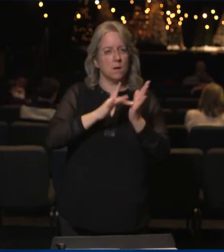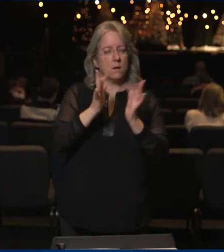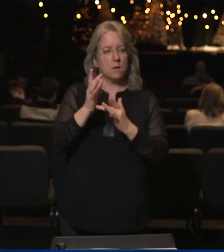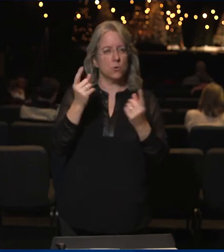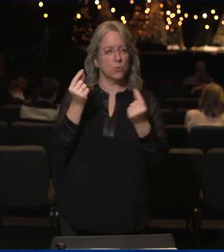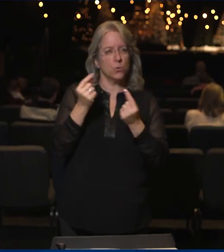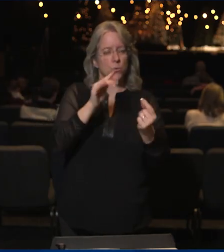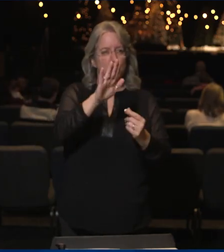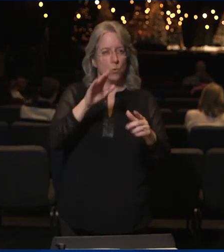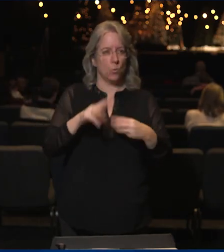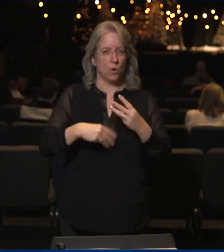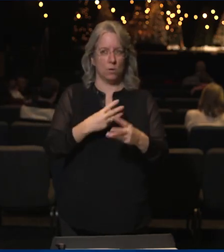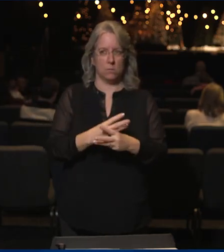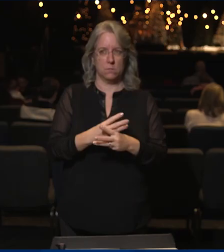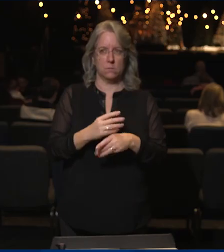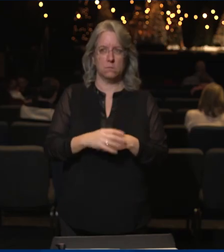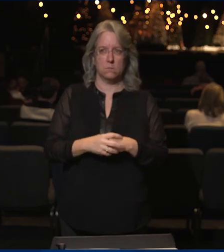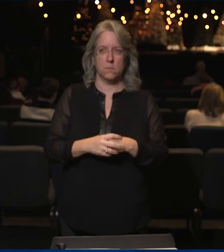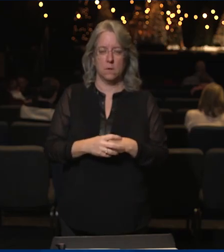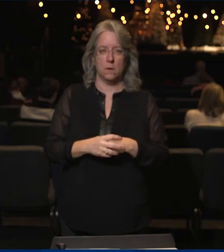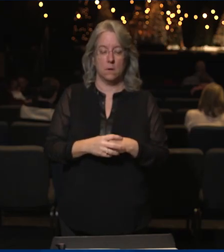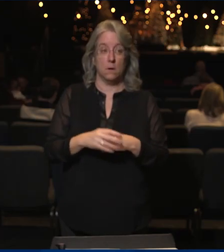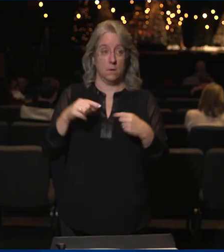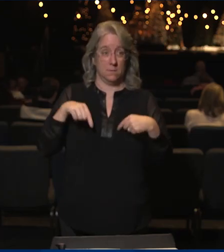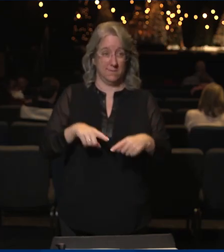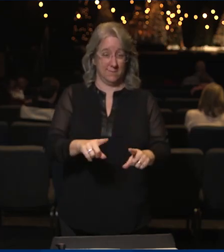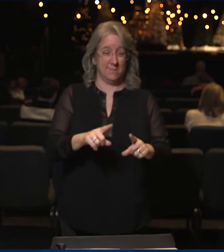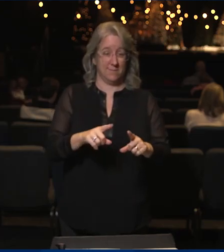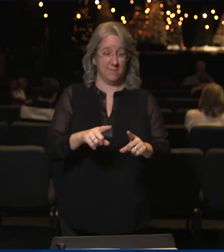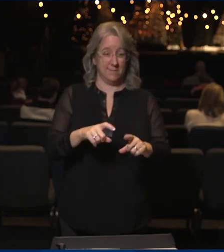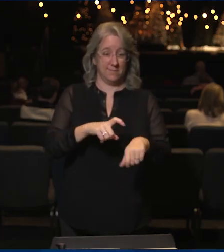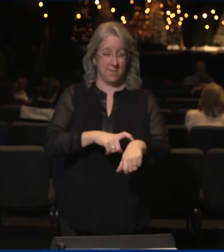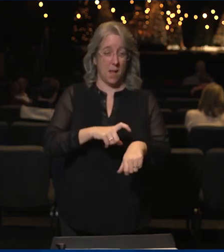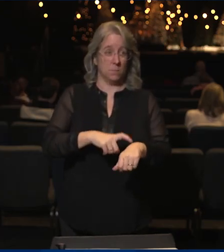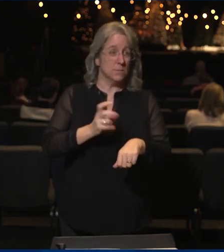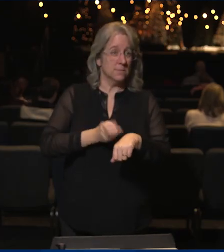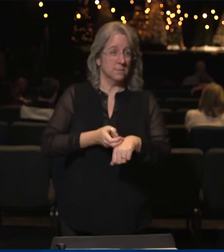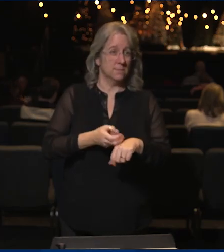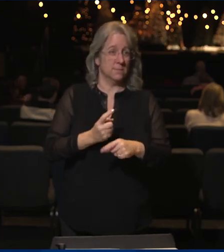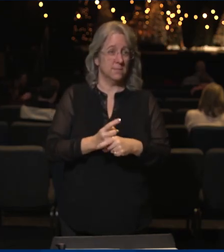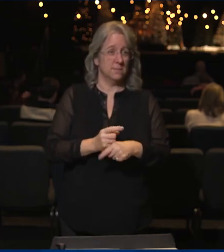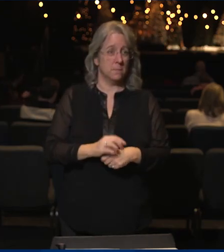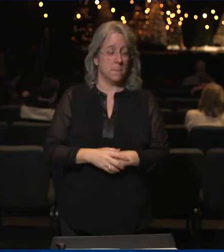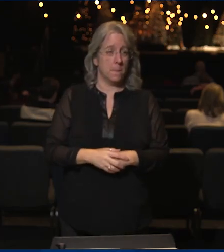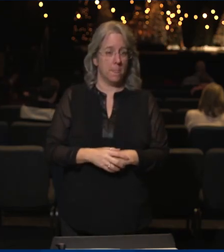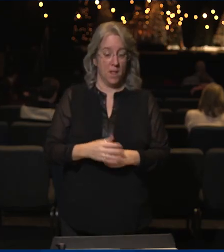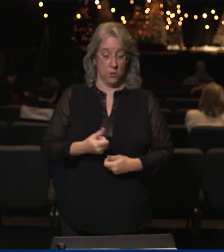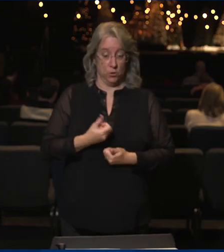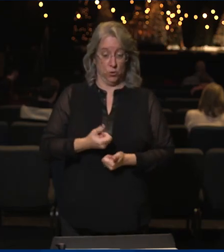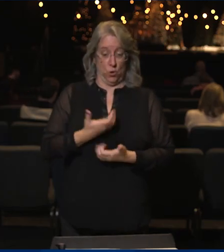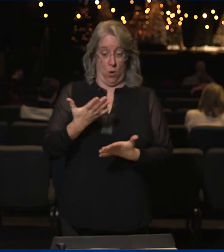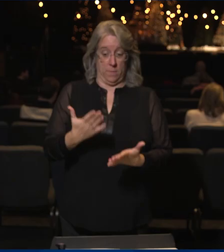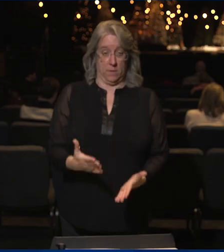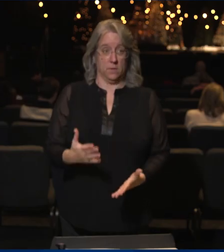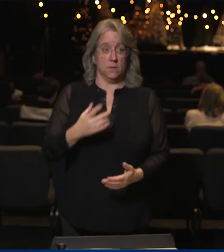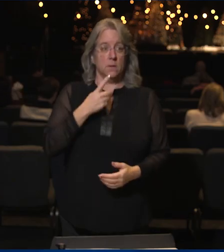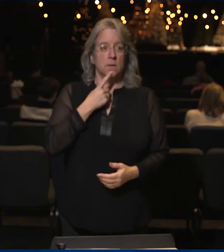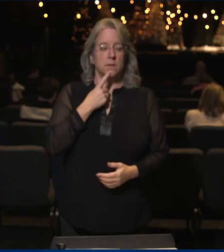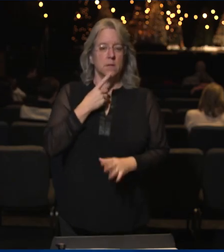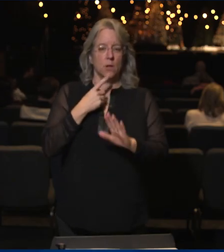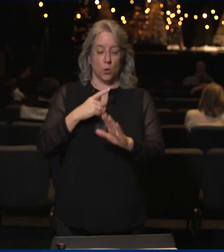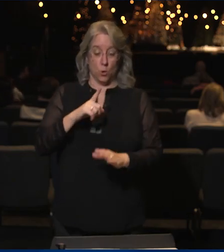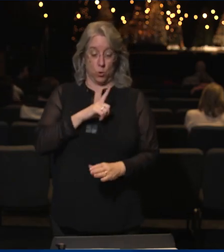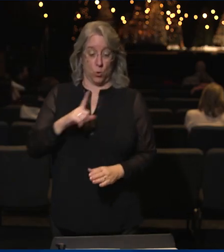world, even when times are really difficult. So again, what the psalmist is telling us is that the Lord